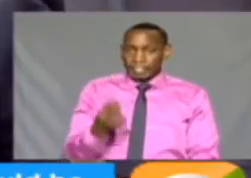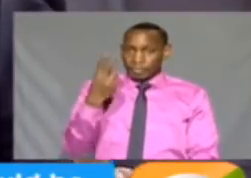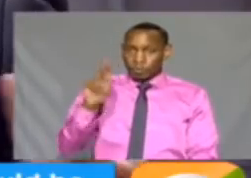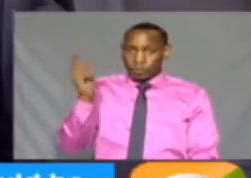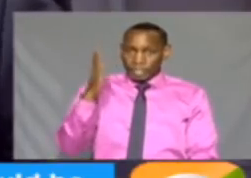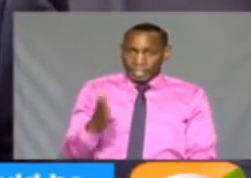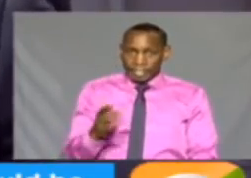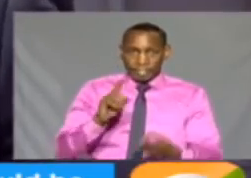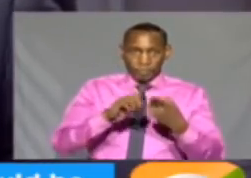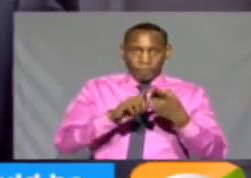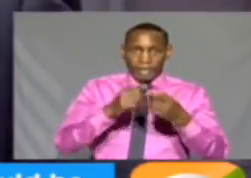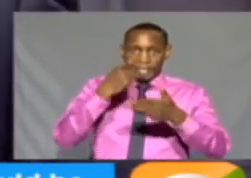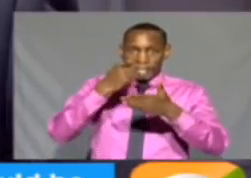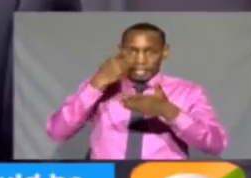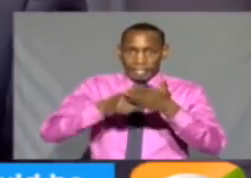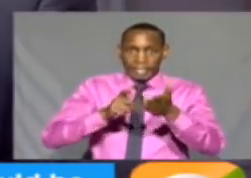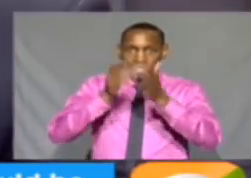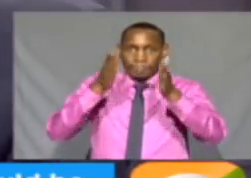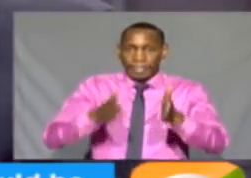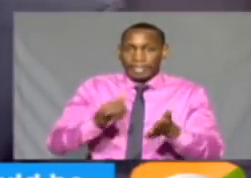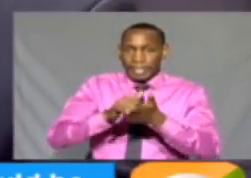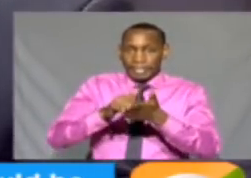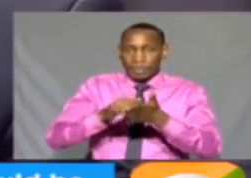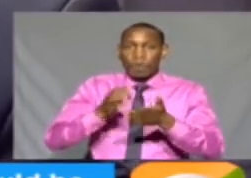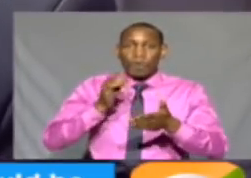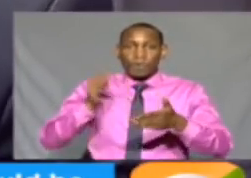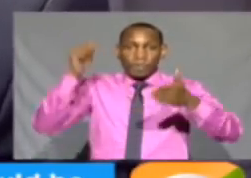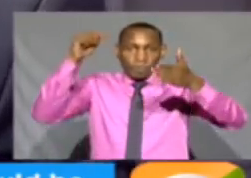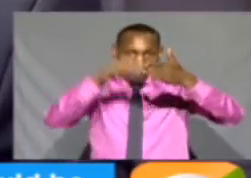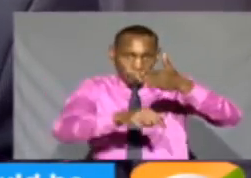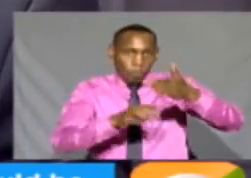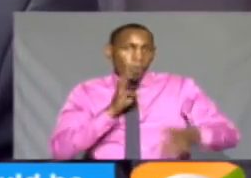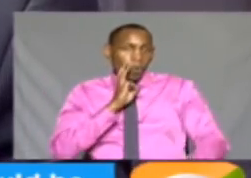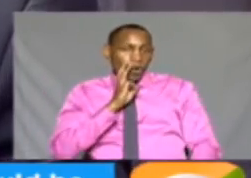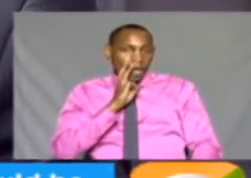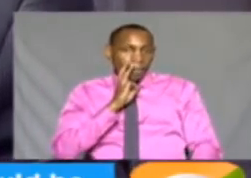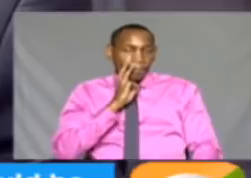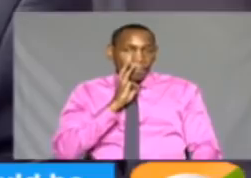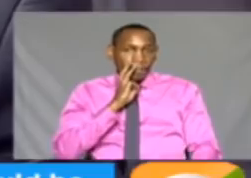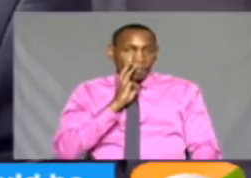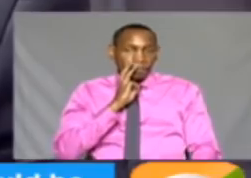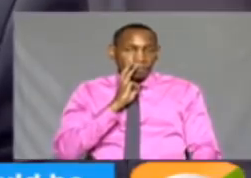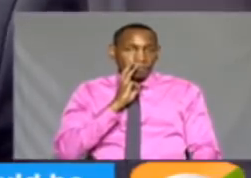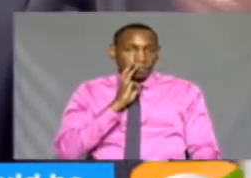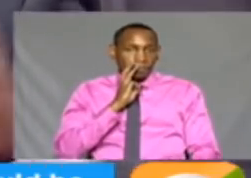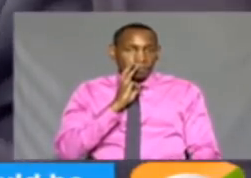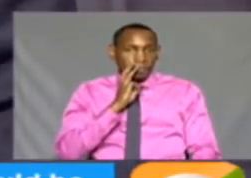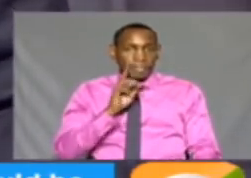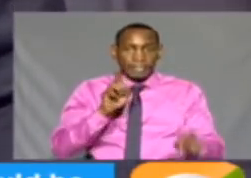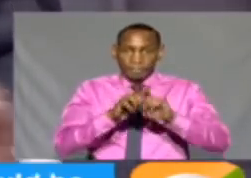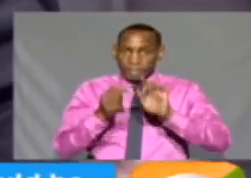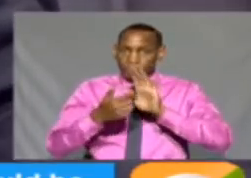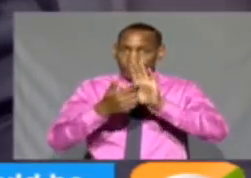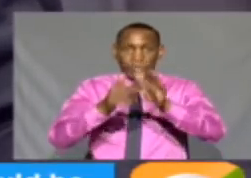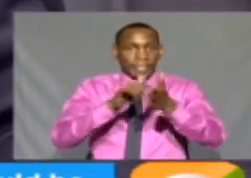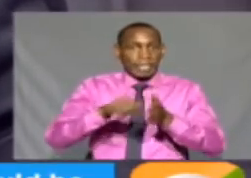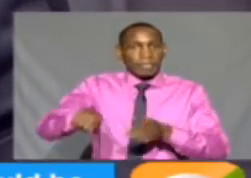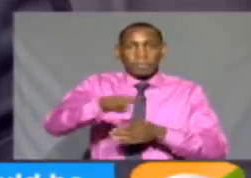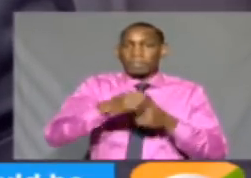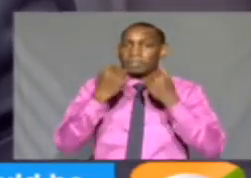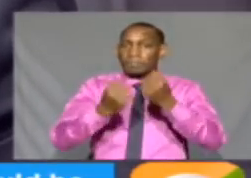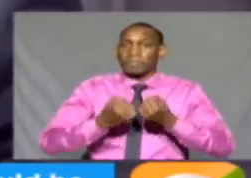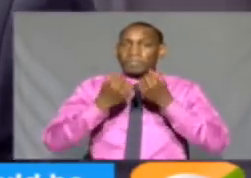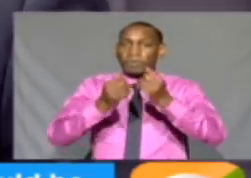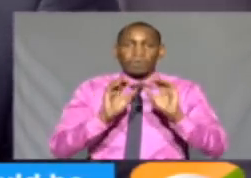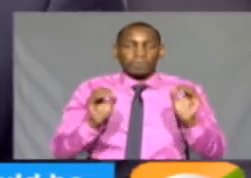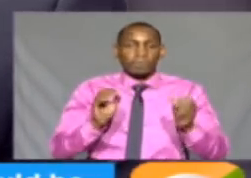two Kenyans, yeah, one a taxpayer, who are under the water at that time. Na hawako imara. Na nidhihirisho that hatuko imara. And